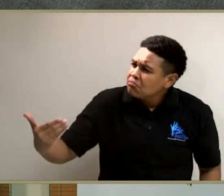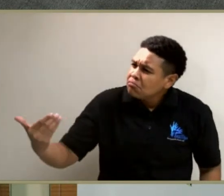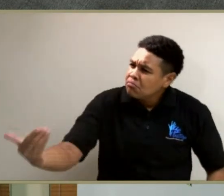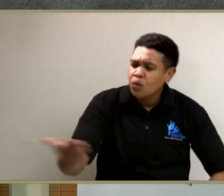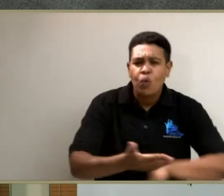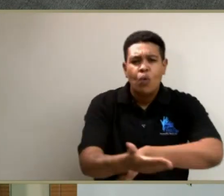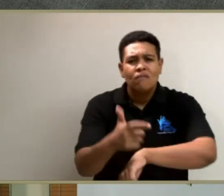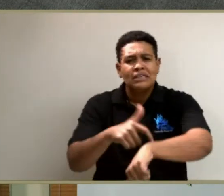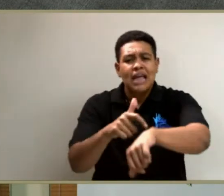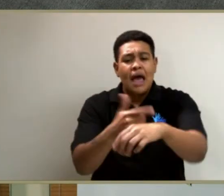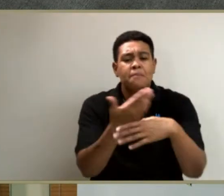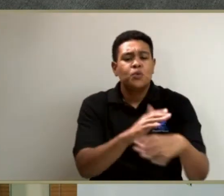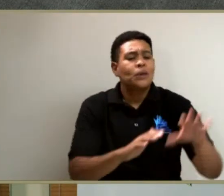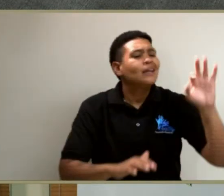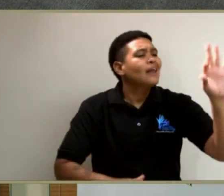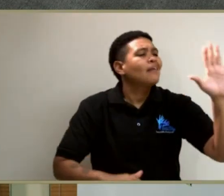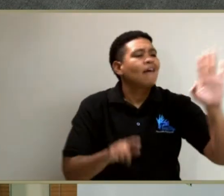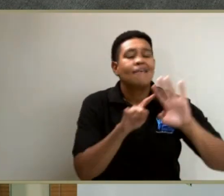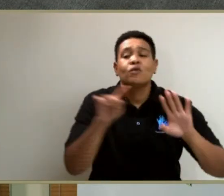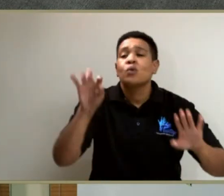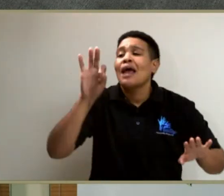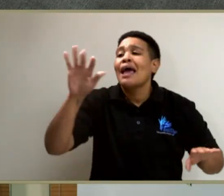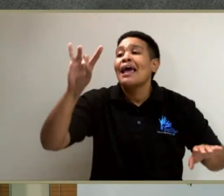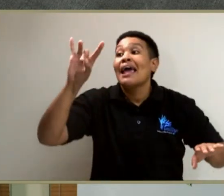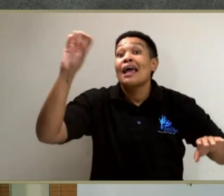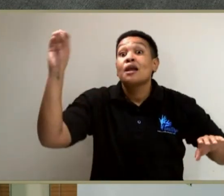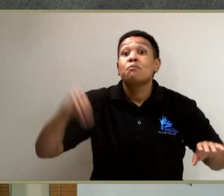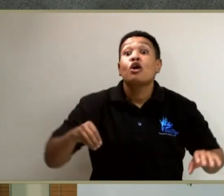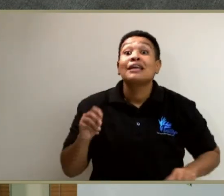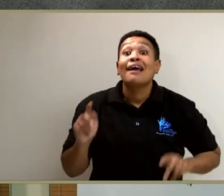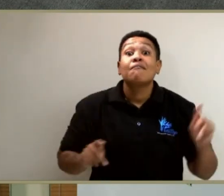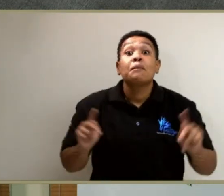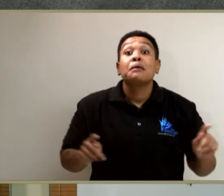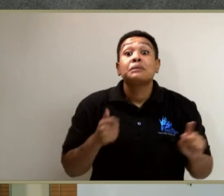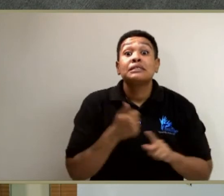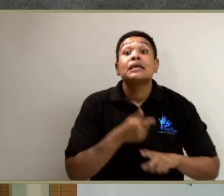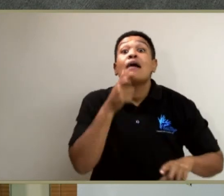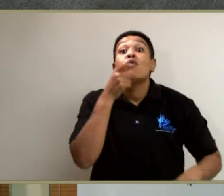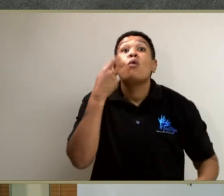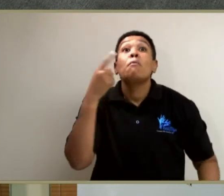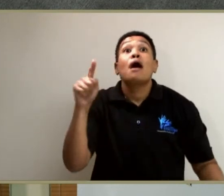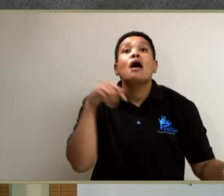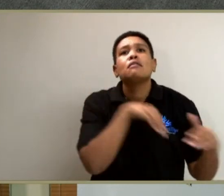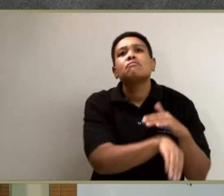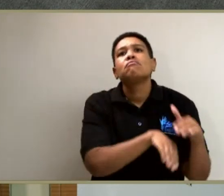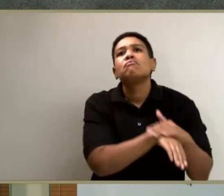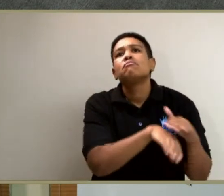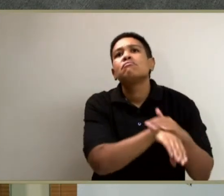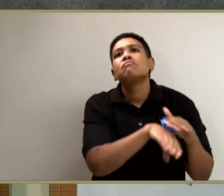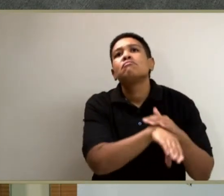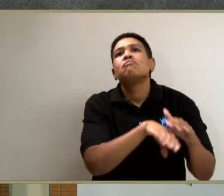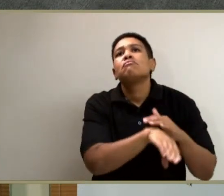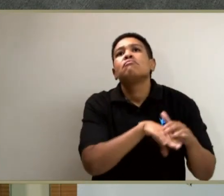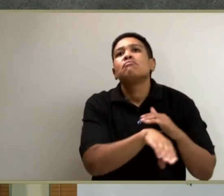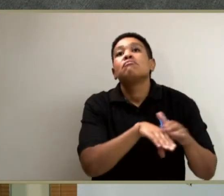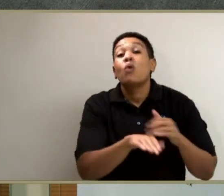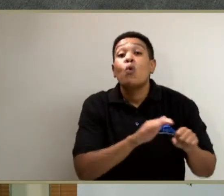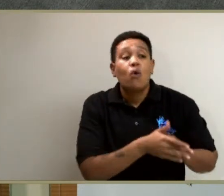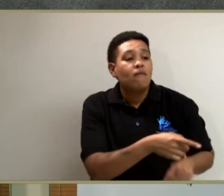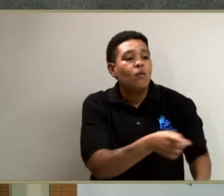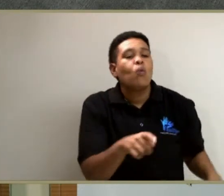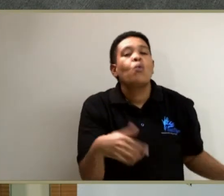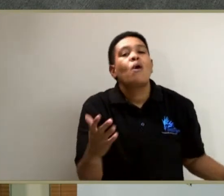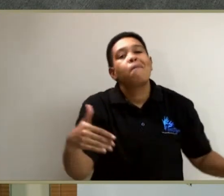time. Between 95 to 98% of persons that are being admitted for COVID are